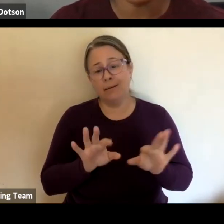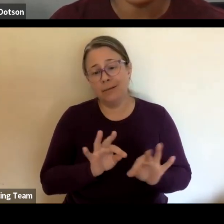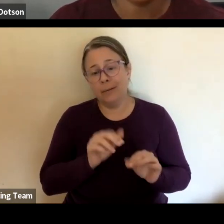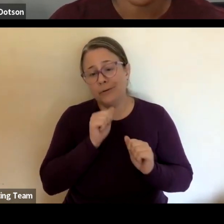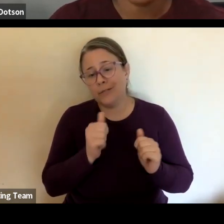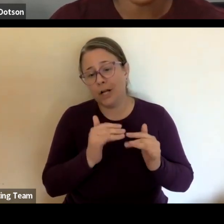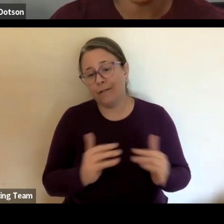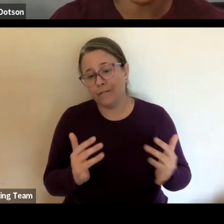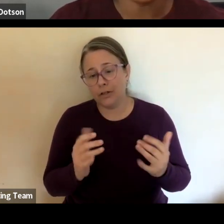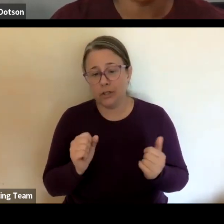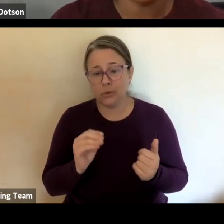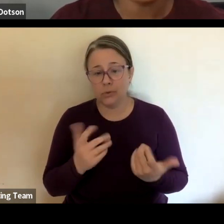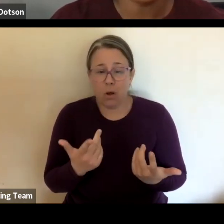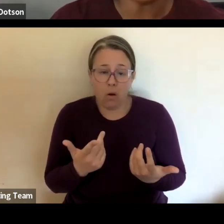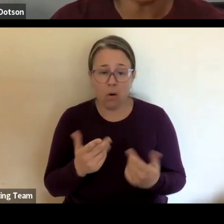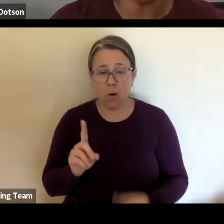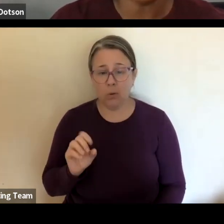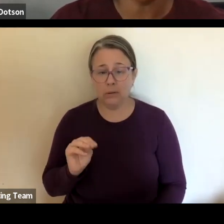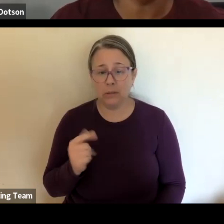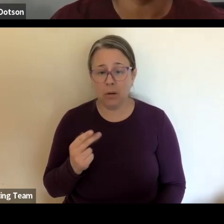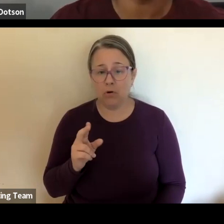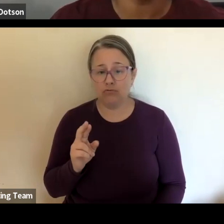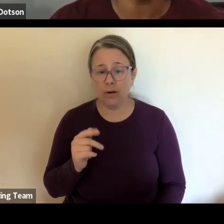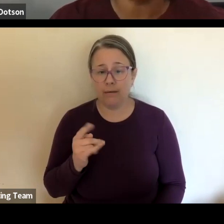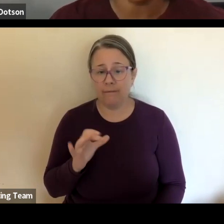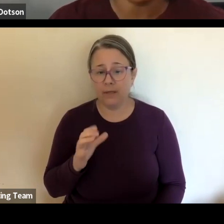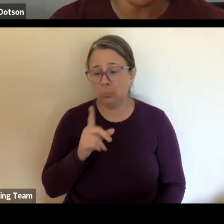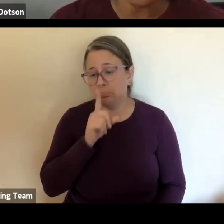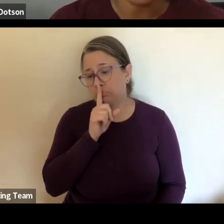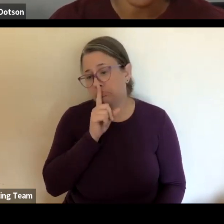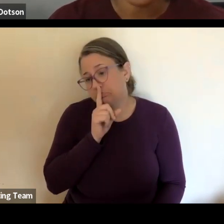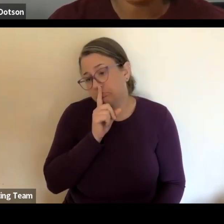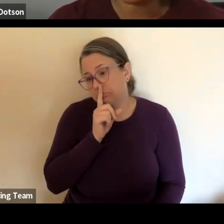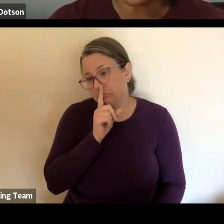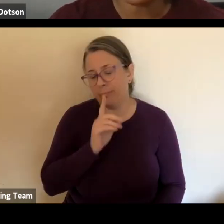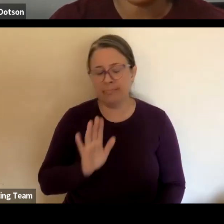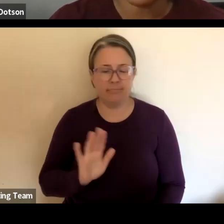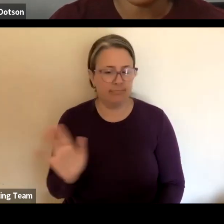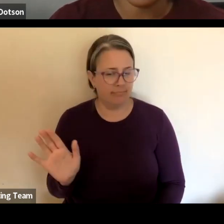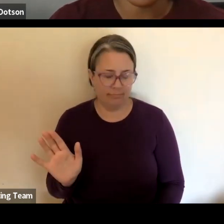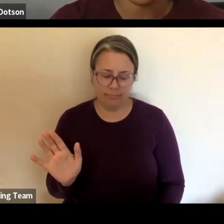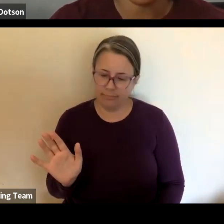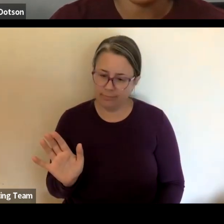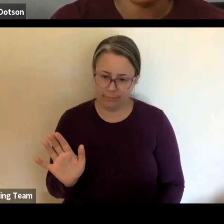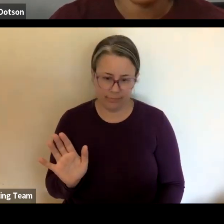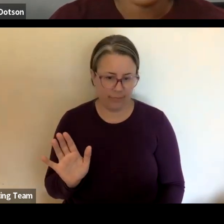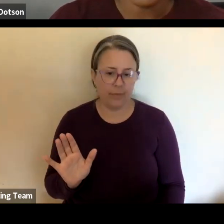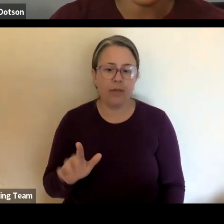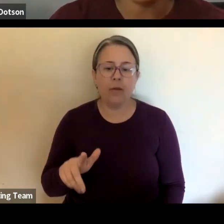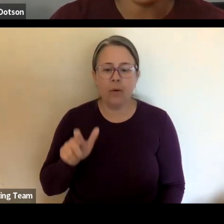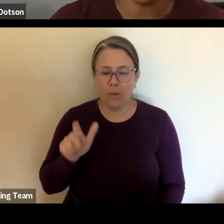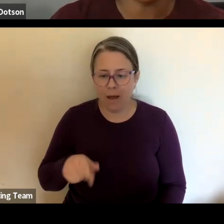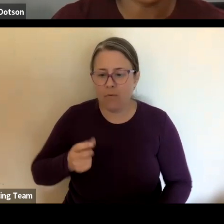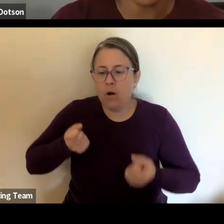being able to understand what the limitations of the study are. And I think it should always be reported. If it were up